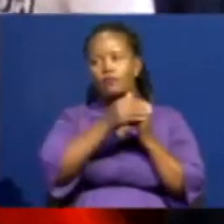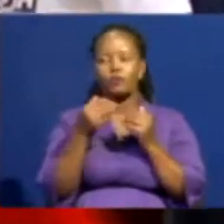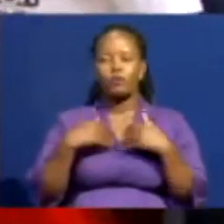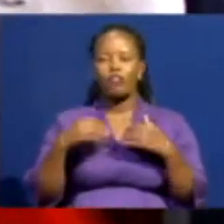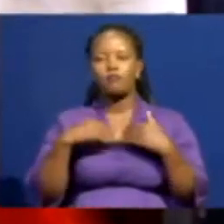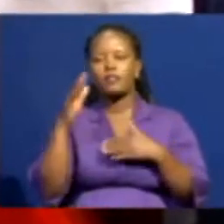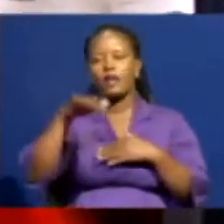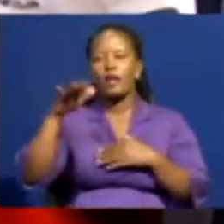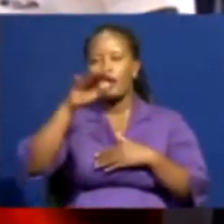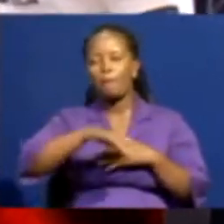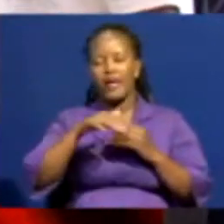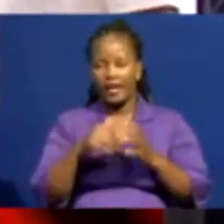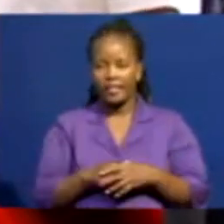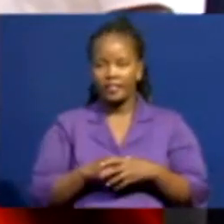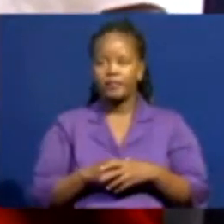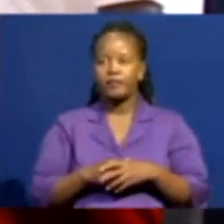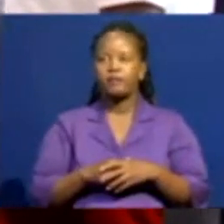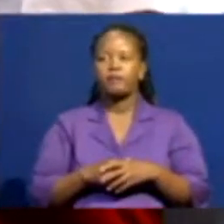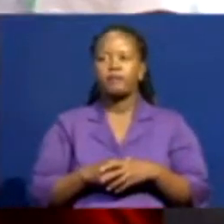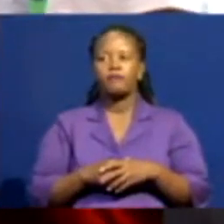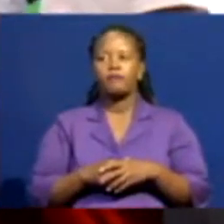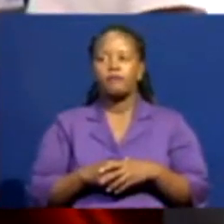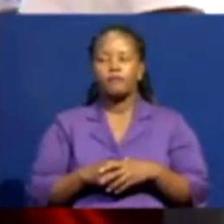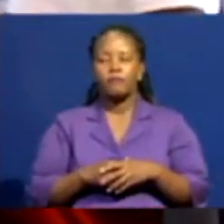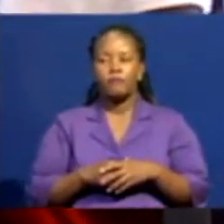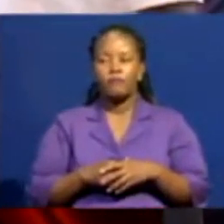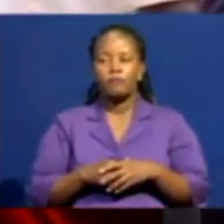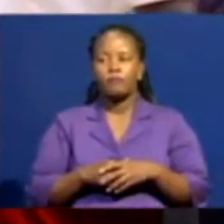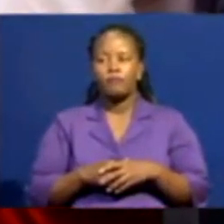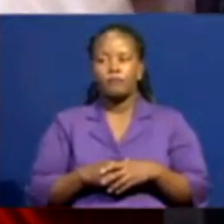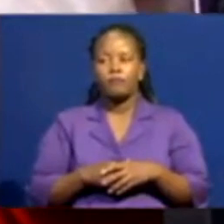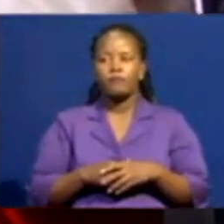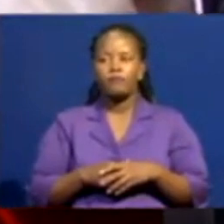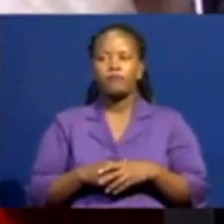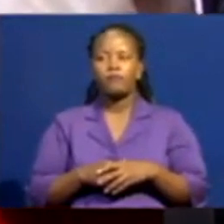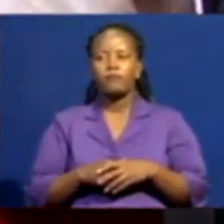sana. Haya, ningeomba wachezaji peke yao wabaki na kapana.